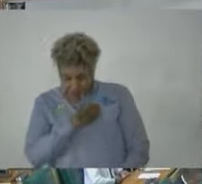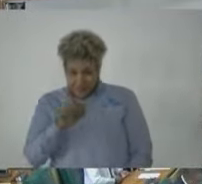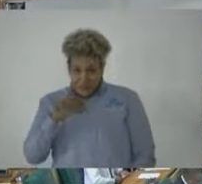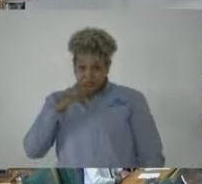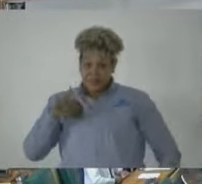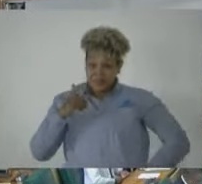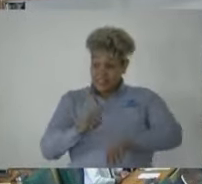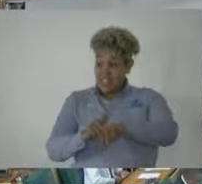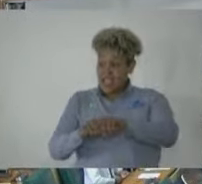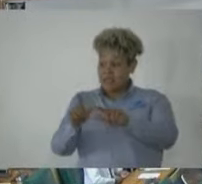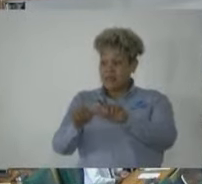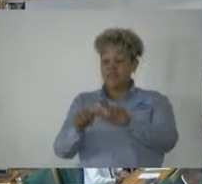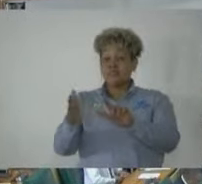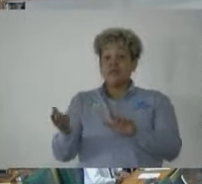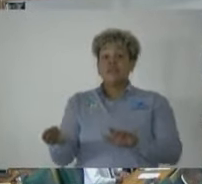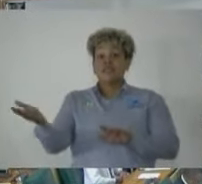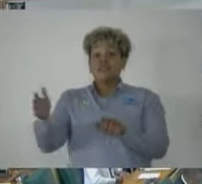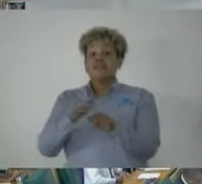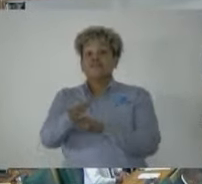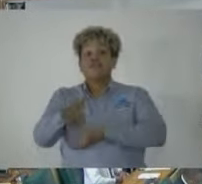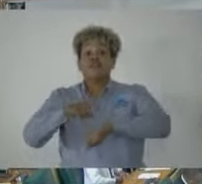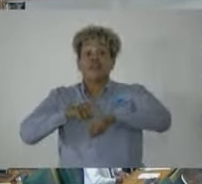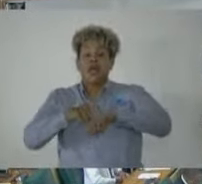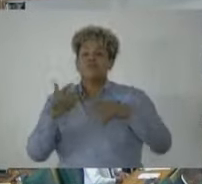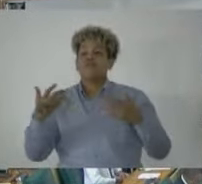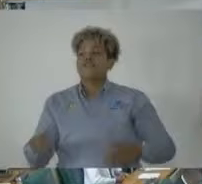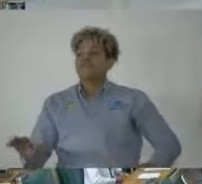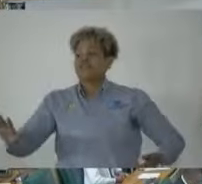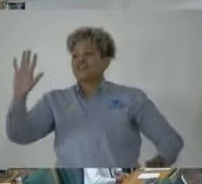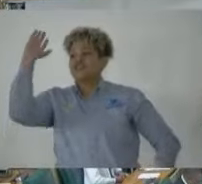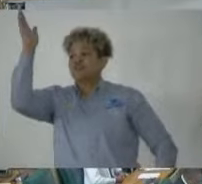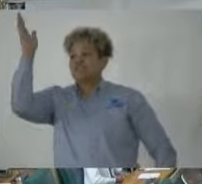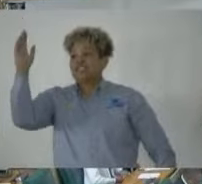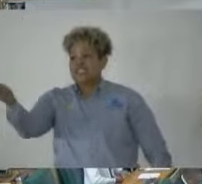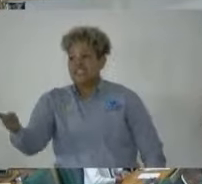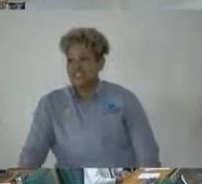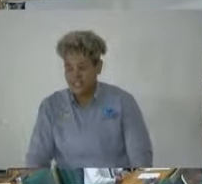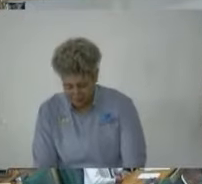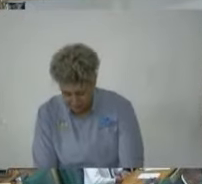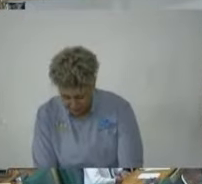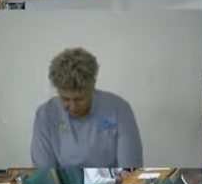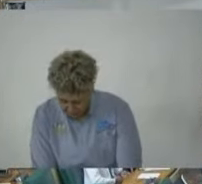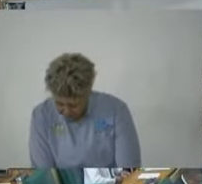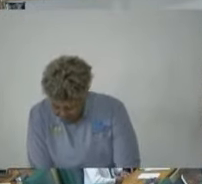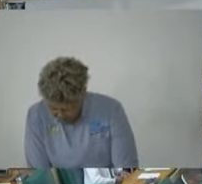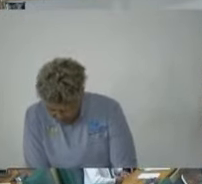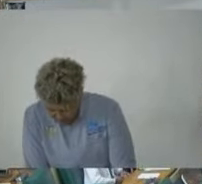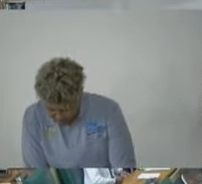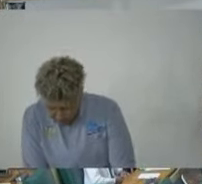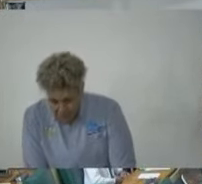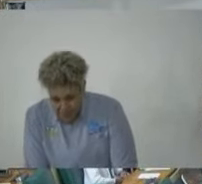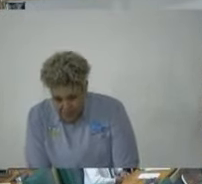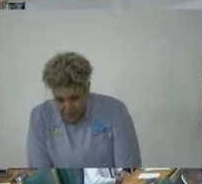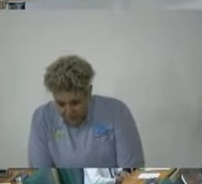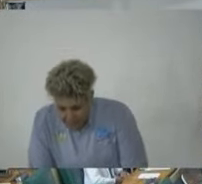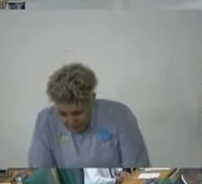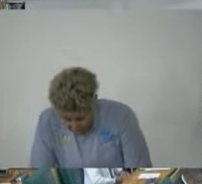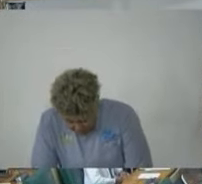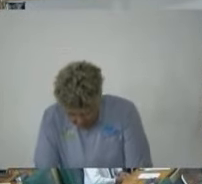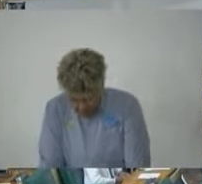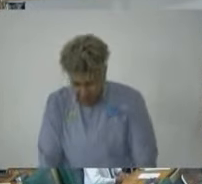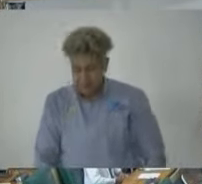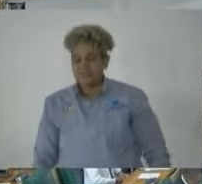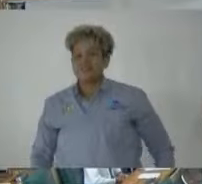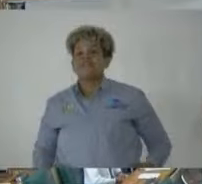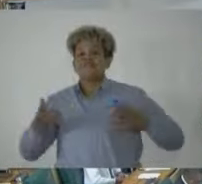time having been expired, I beg to move that the speaker's time be extended sufficiently to